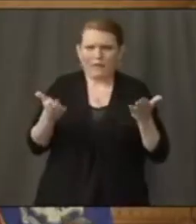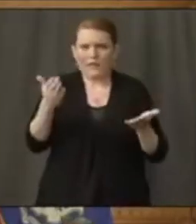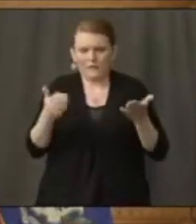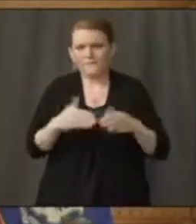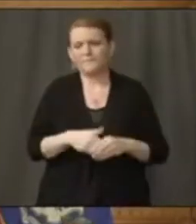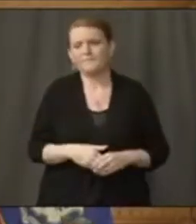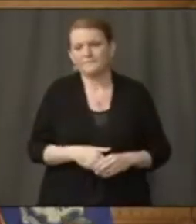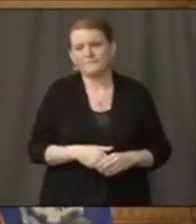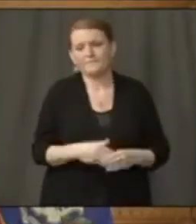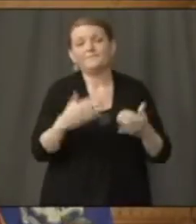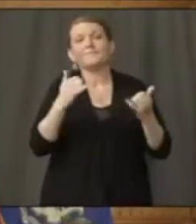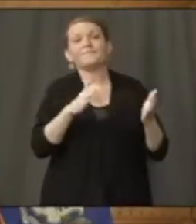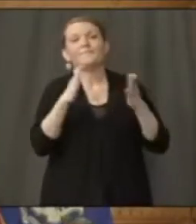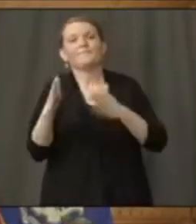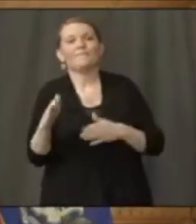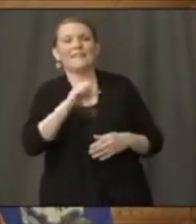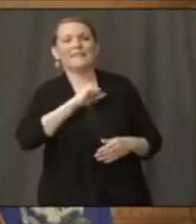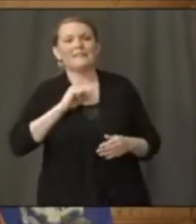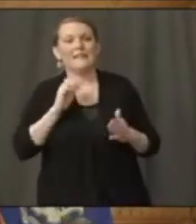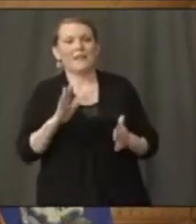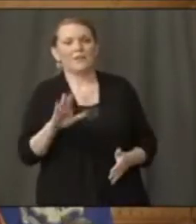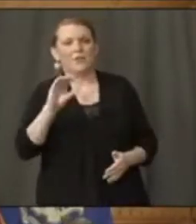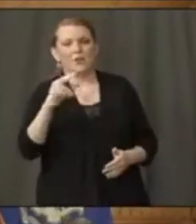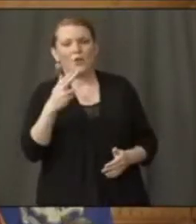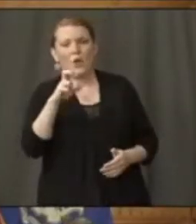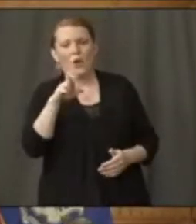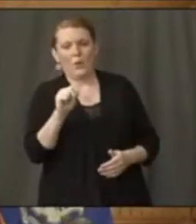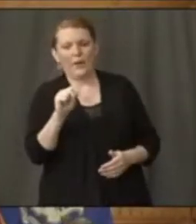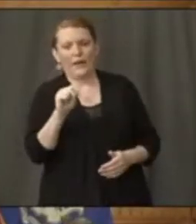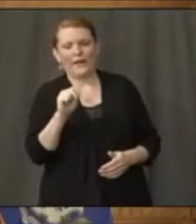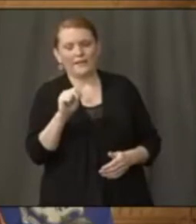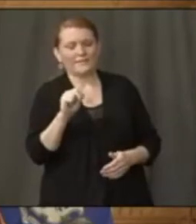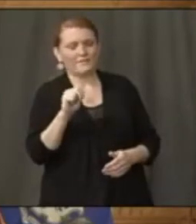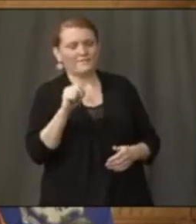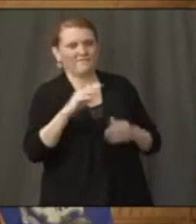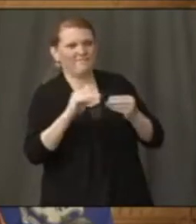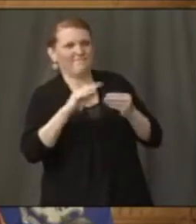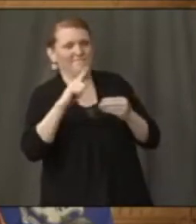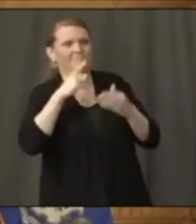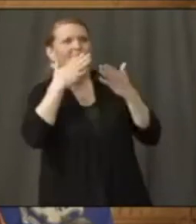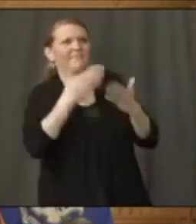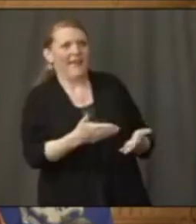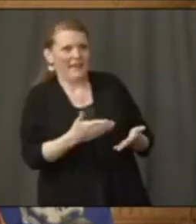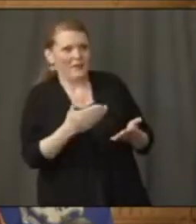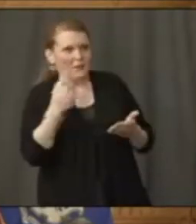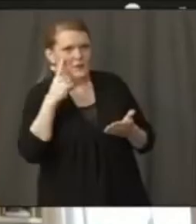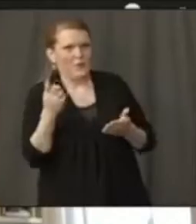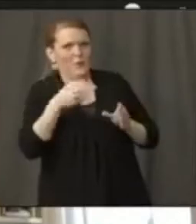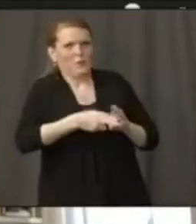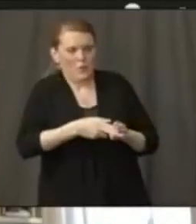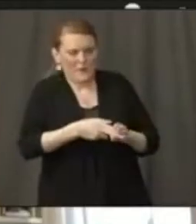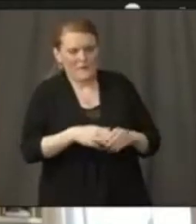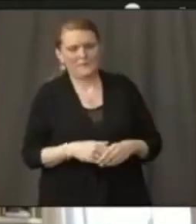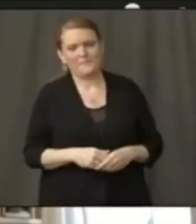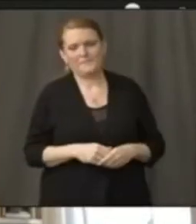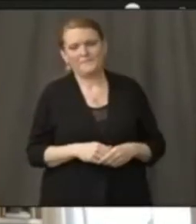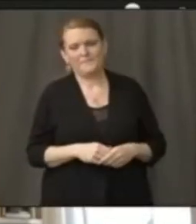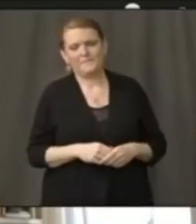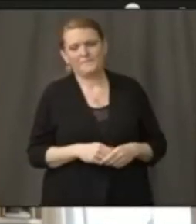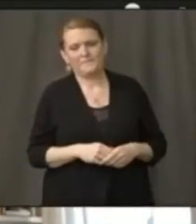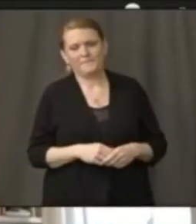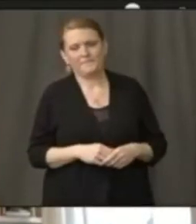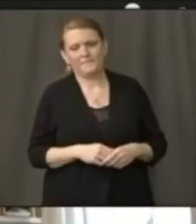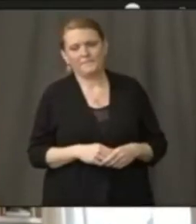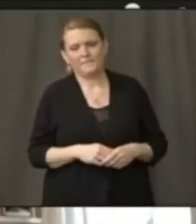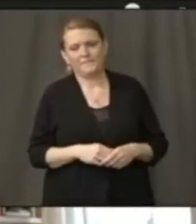Thank you, Governor, and thank you for inviting me to join you today. I do believe that both Senator